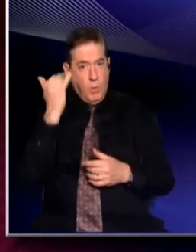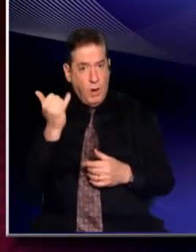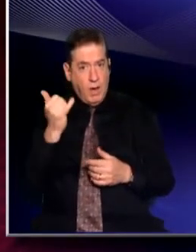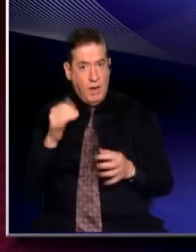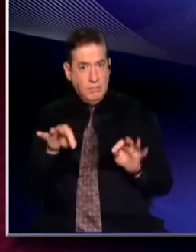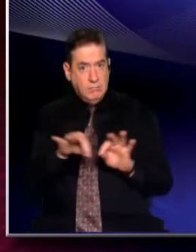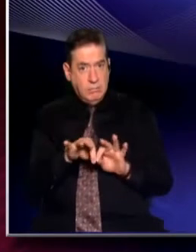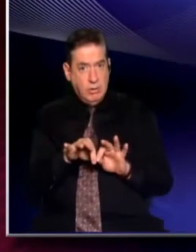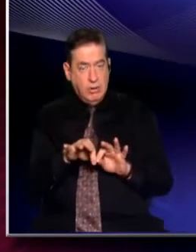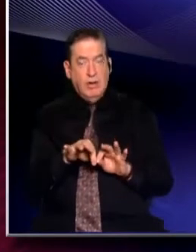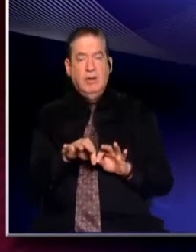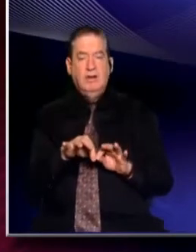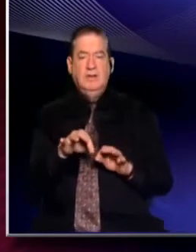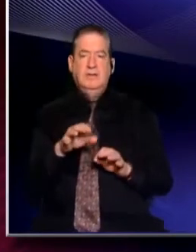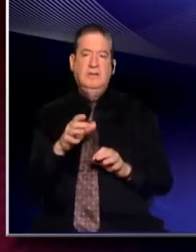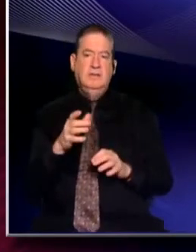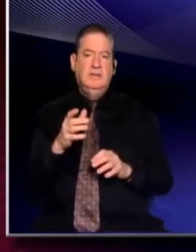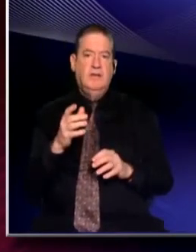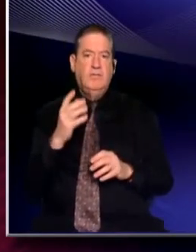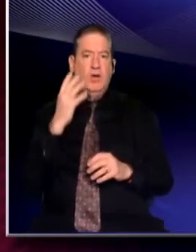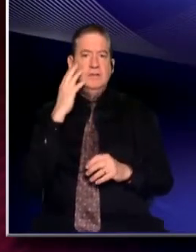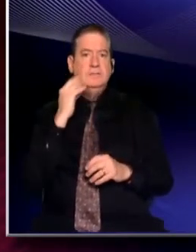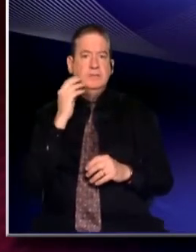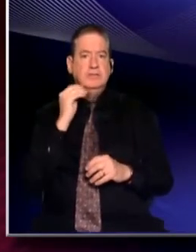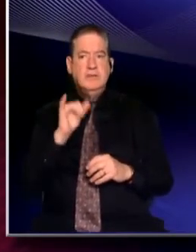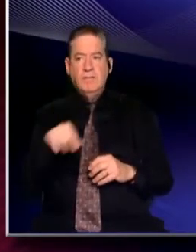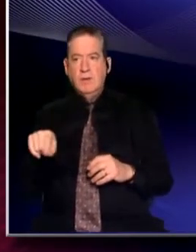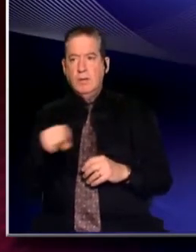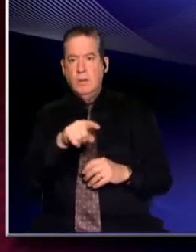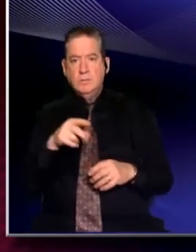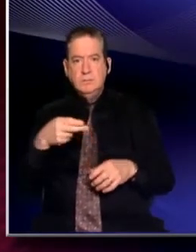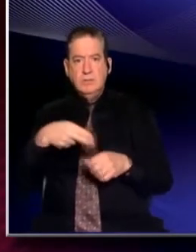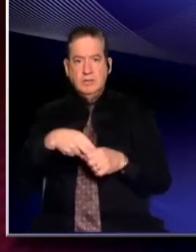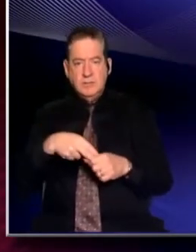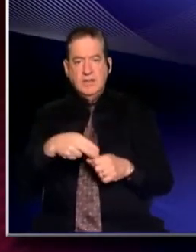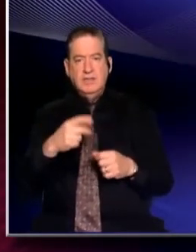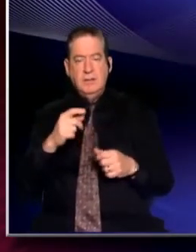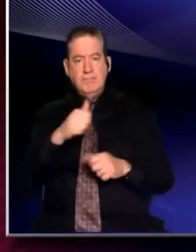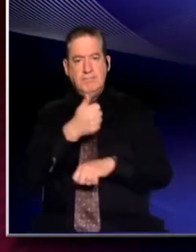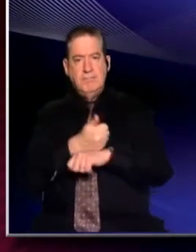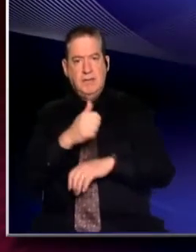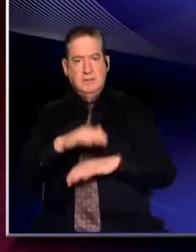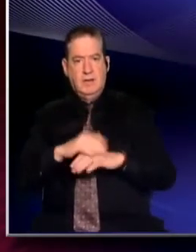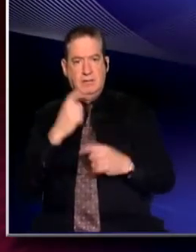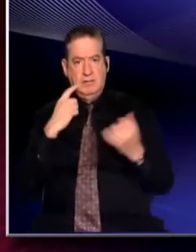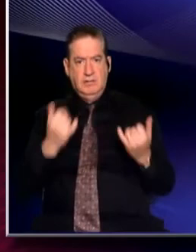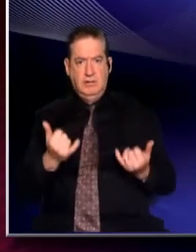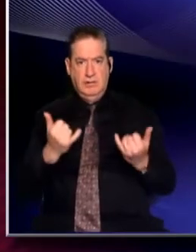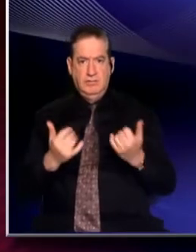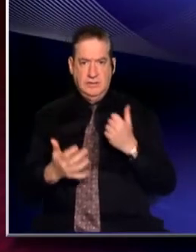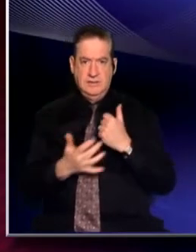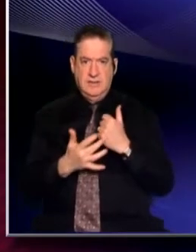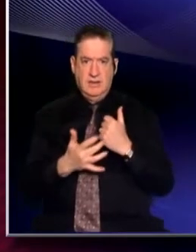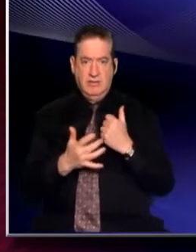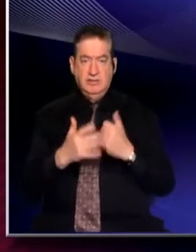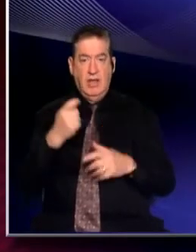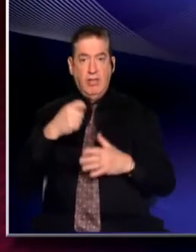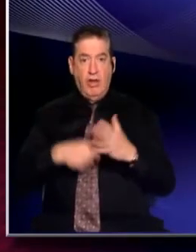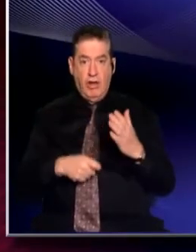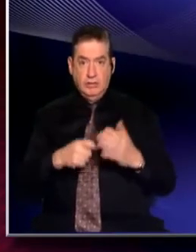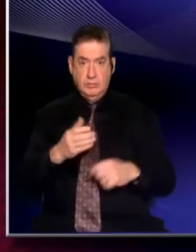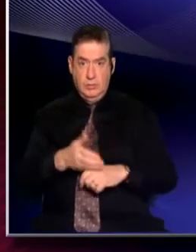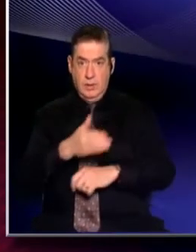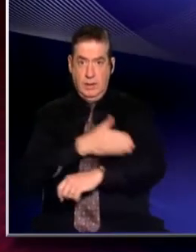important? The quality of the experience for participants based on current technology and the costs that we use to update